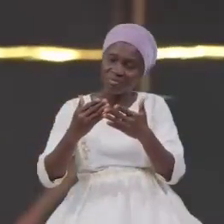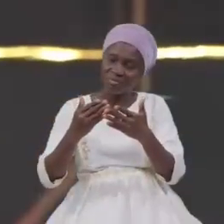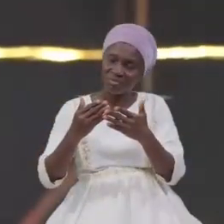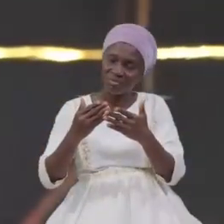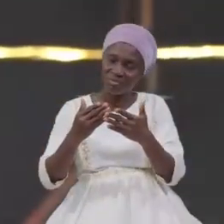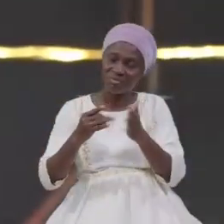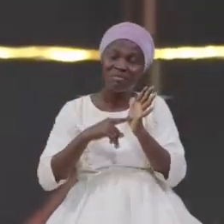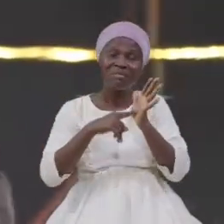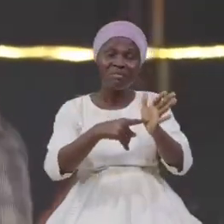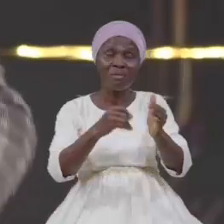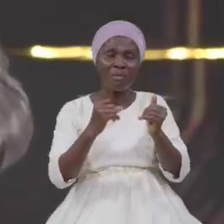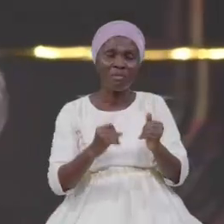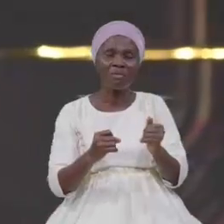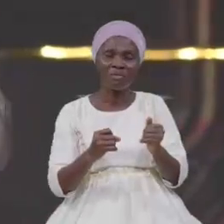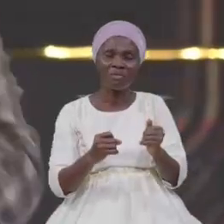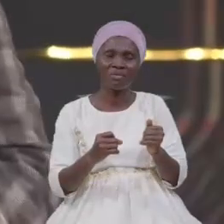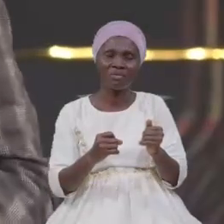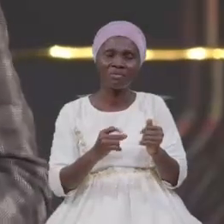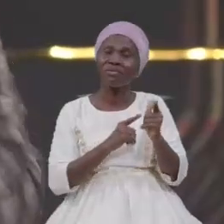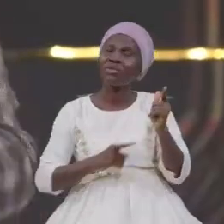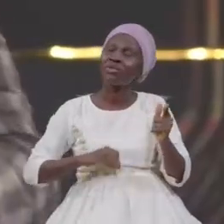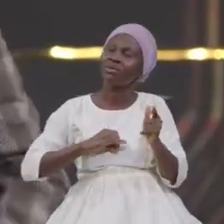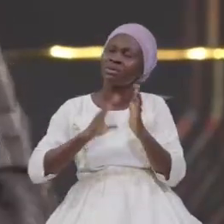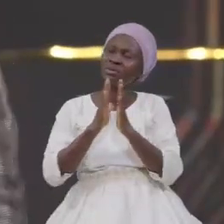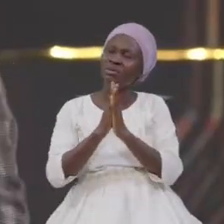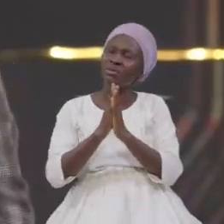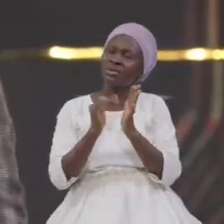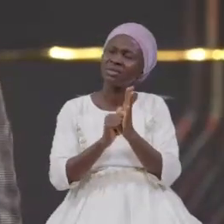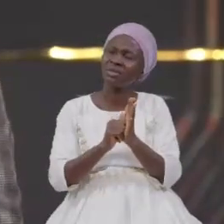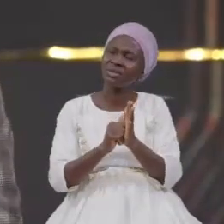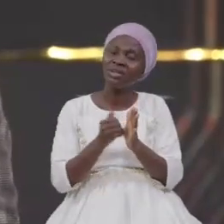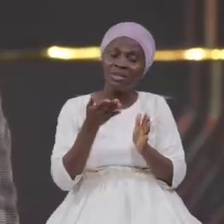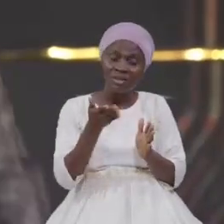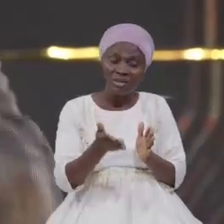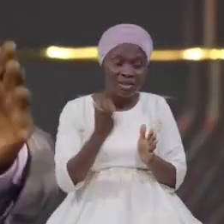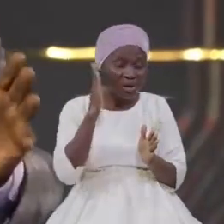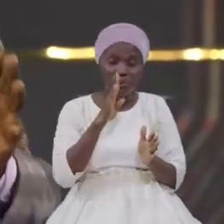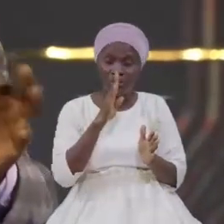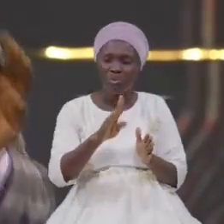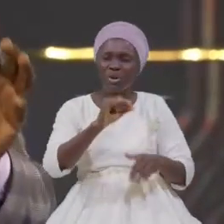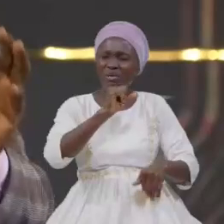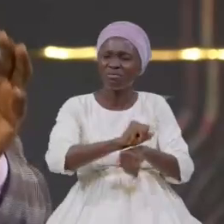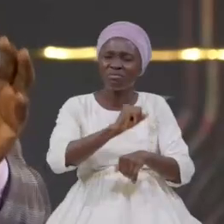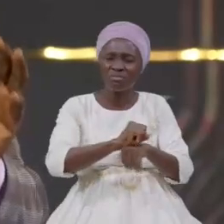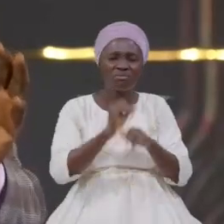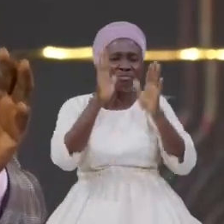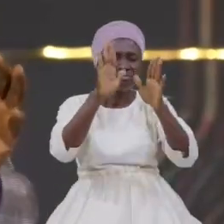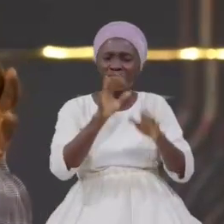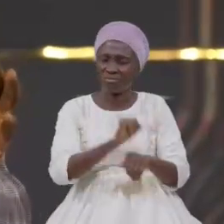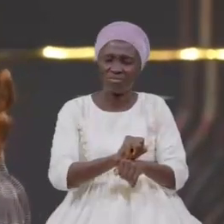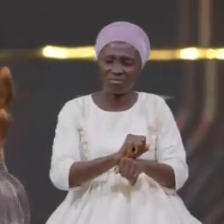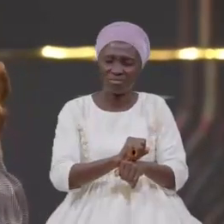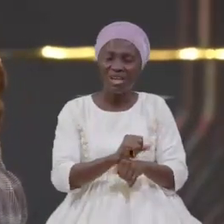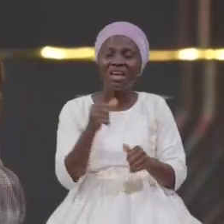Manifestation. Lord, I pray there'll be performance. And I pray everything will be so